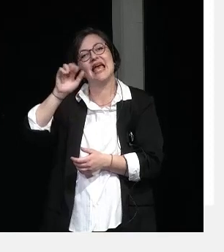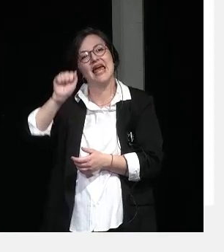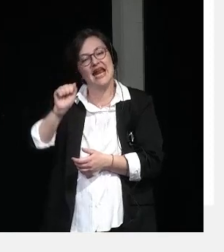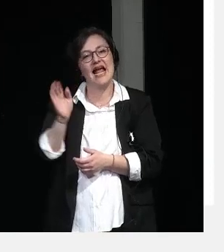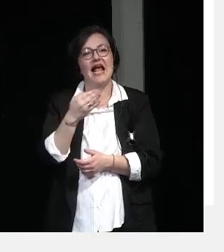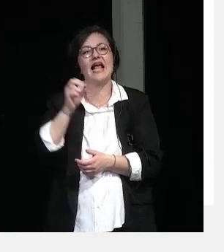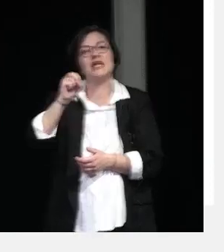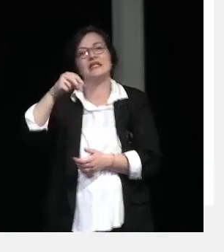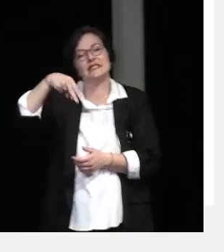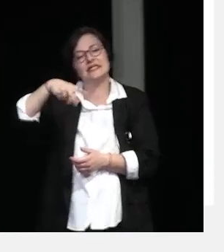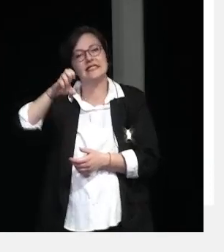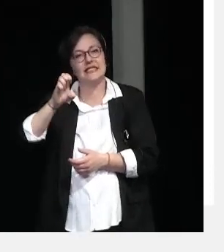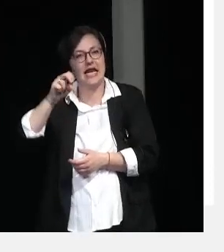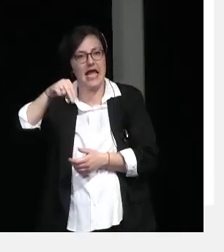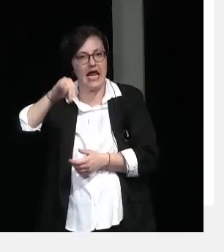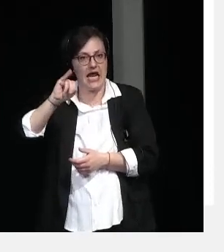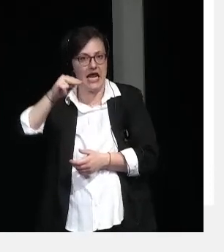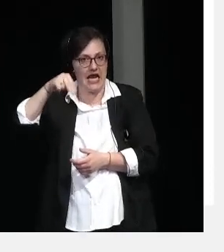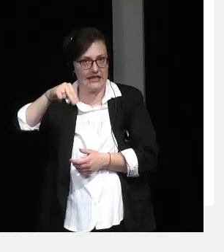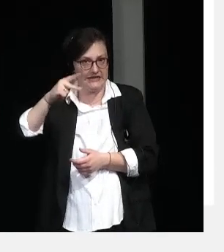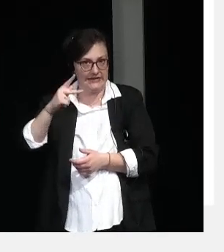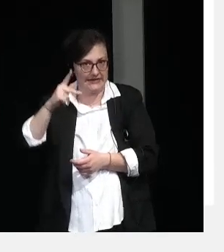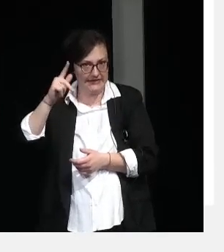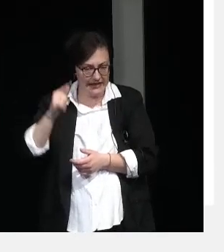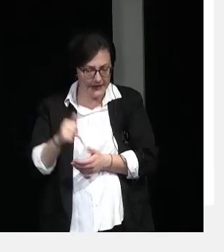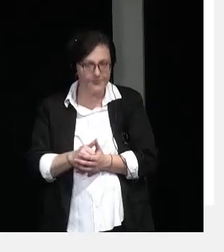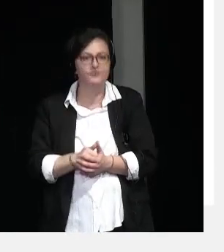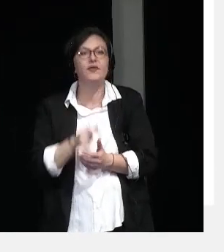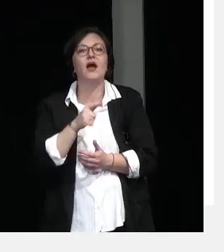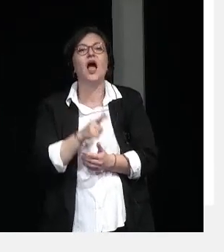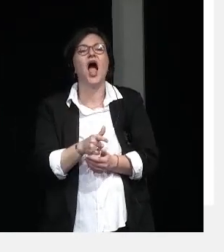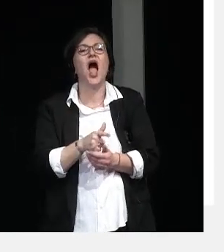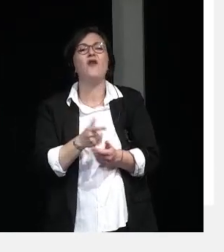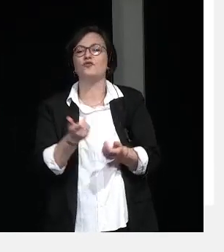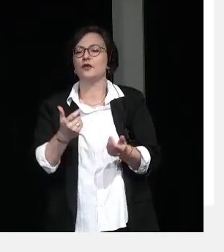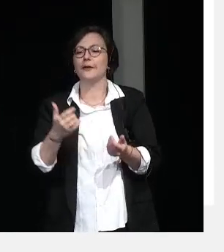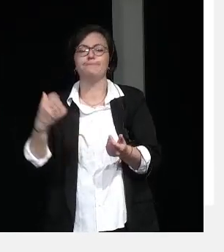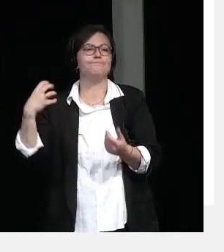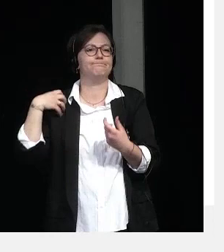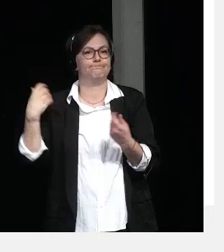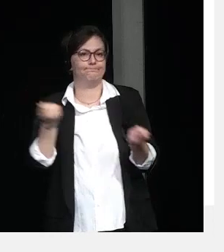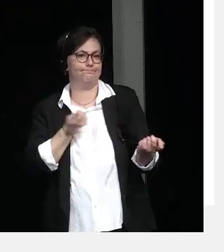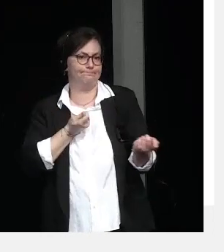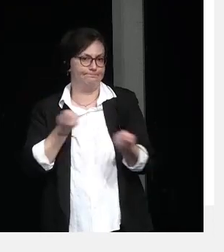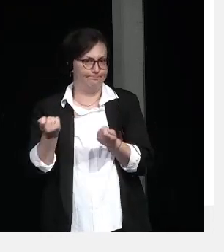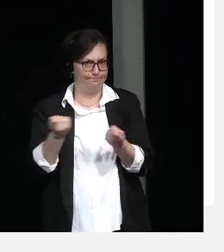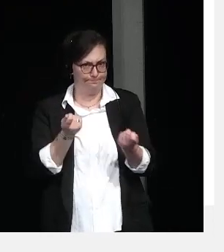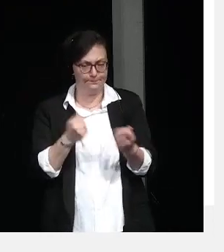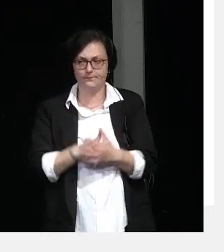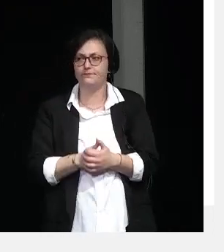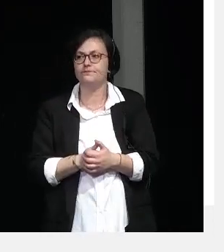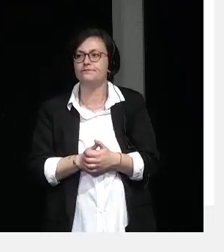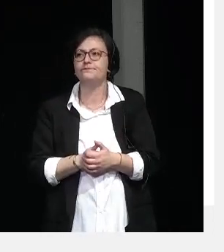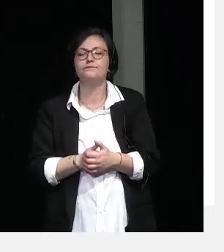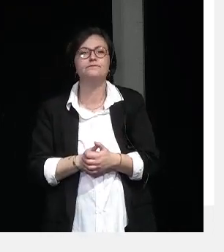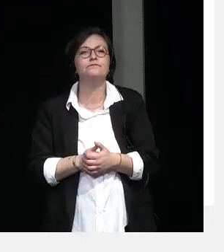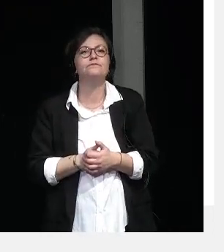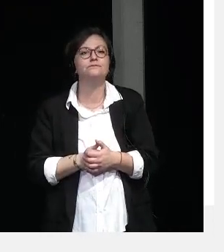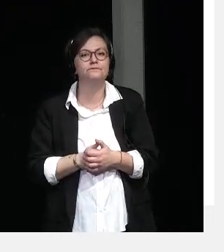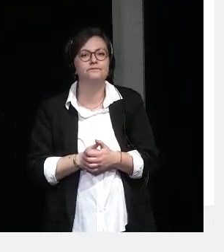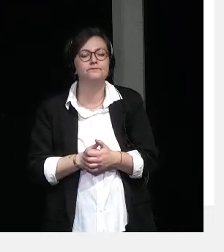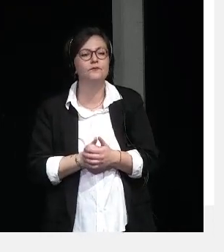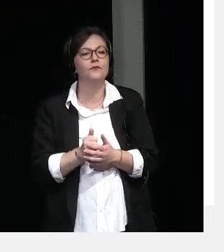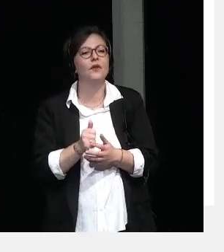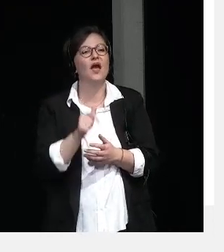at the Dallas Museum of Art. Paraskevi Salavgia, she's the creator of self-help documentary Two Sides of the